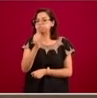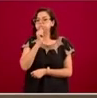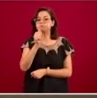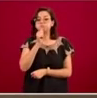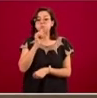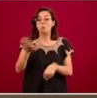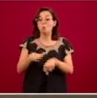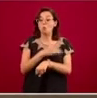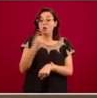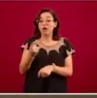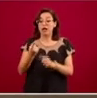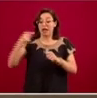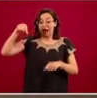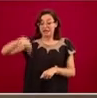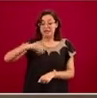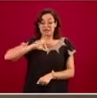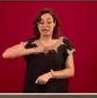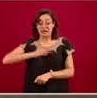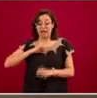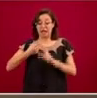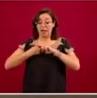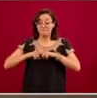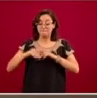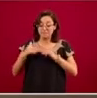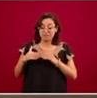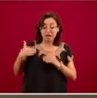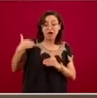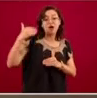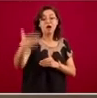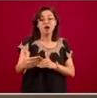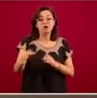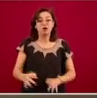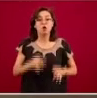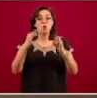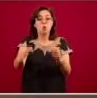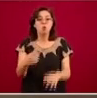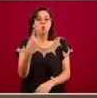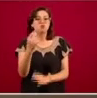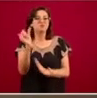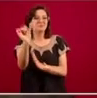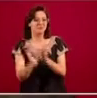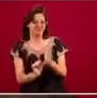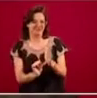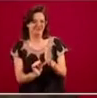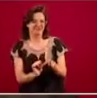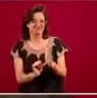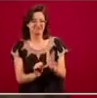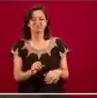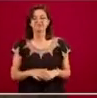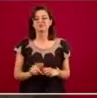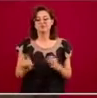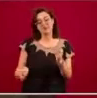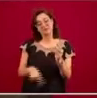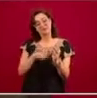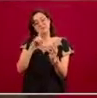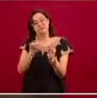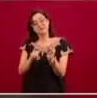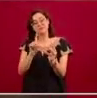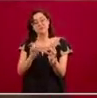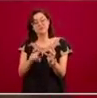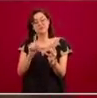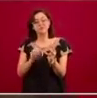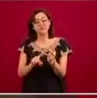there are certain measures that the government will adopt in due time, but not yet, because Mexico entered the pandemic 1